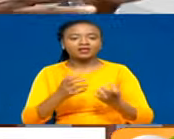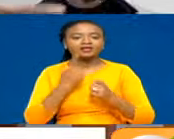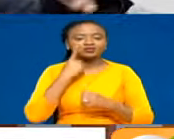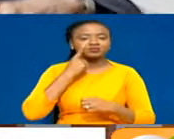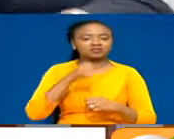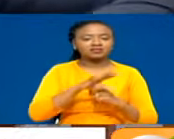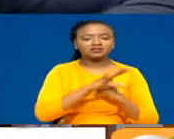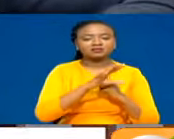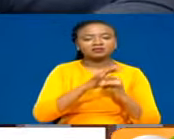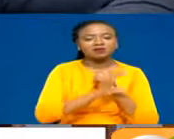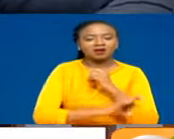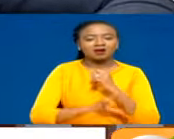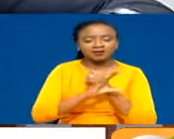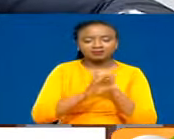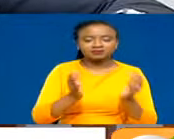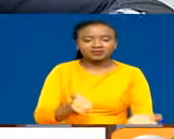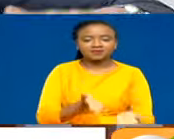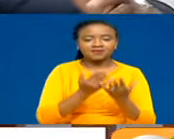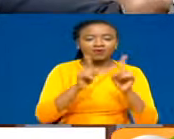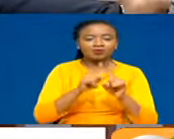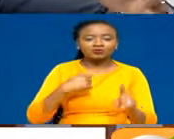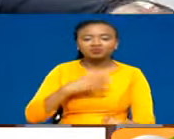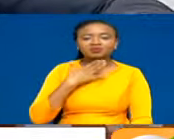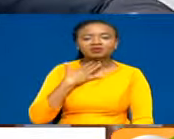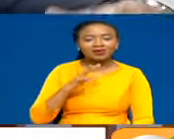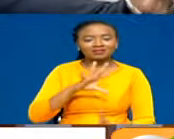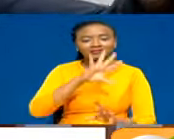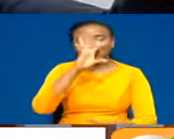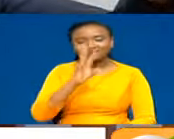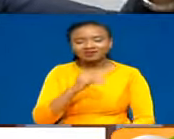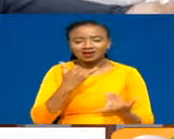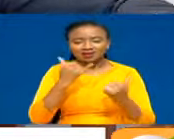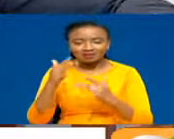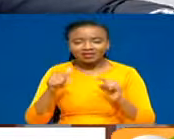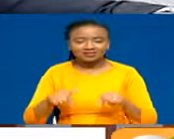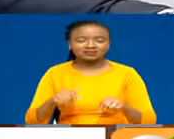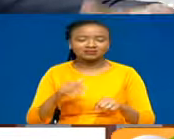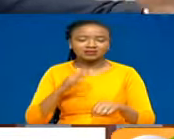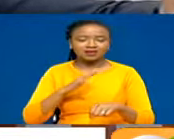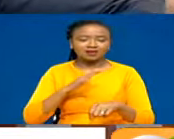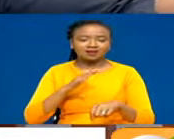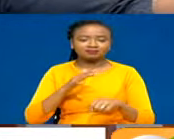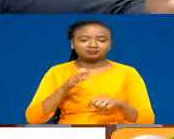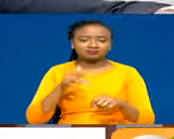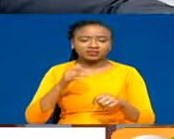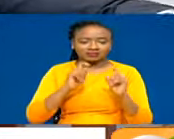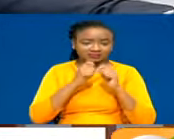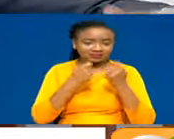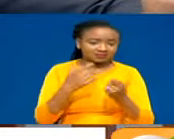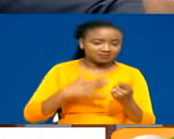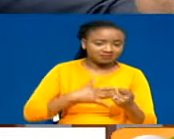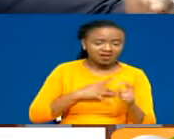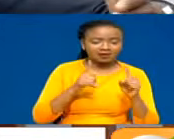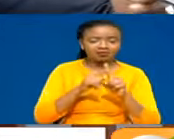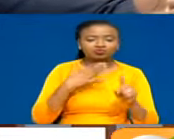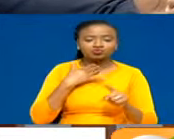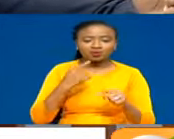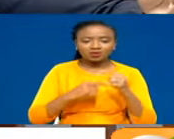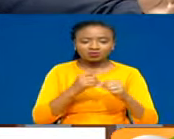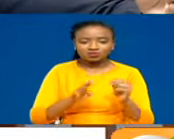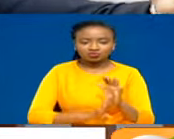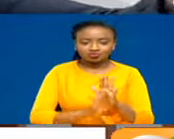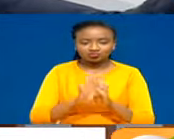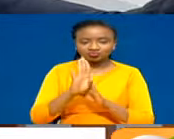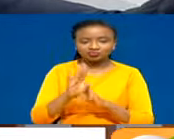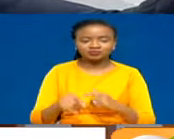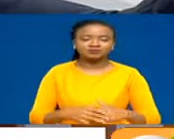too. I want African players on our team. I want them to grow in the league. I think the league has done an